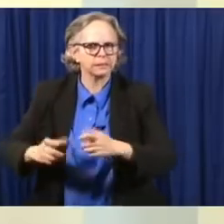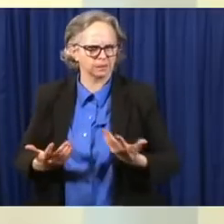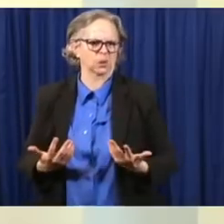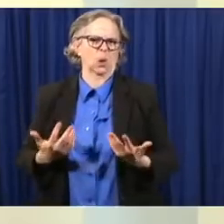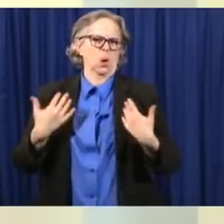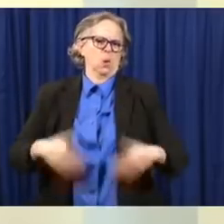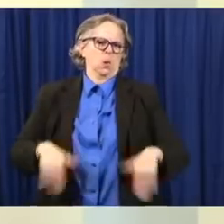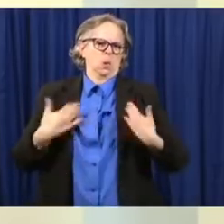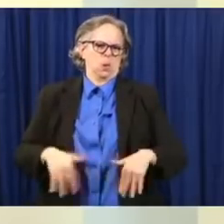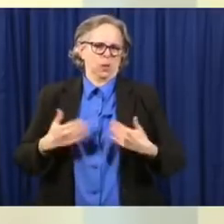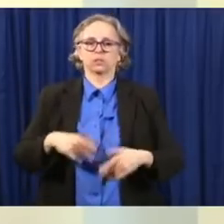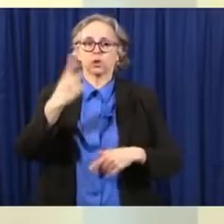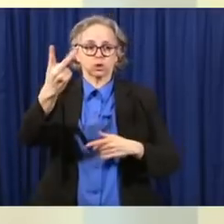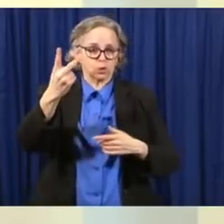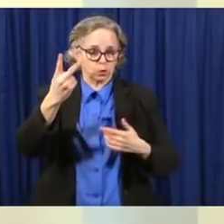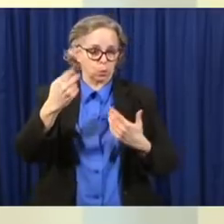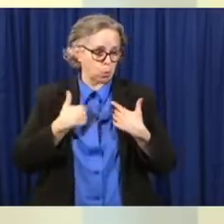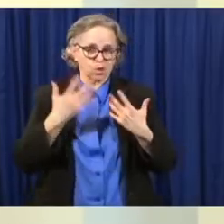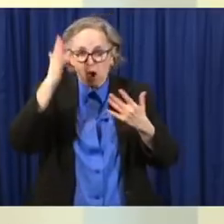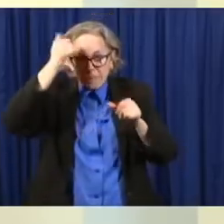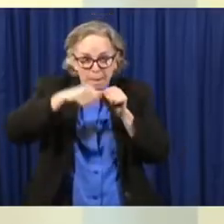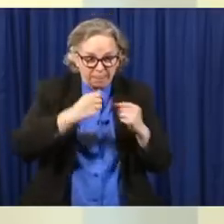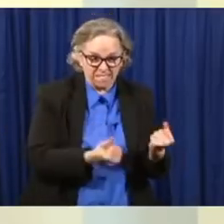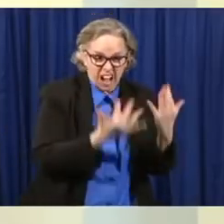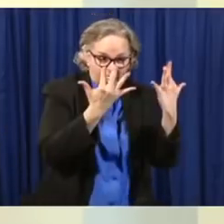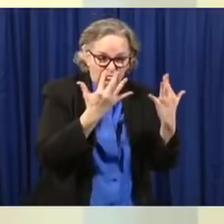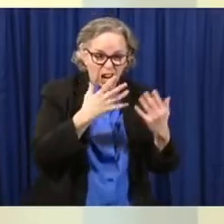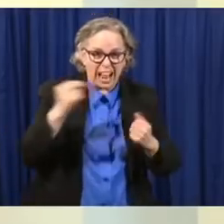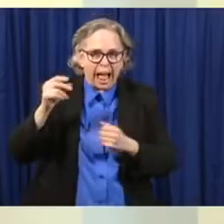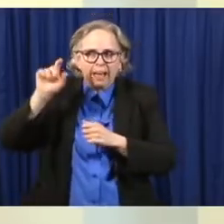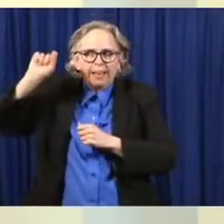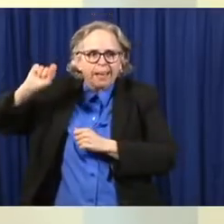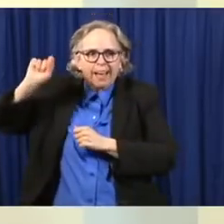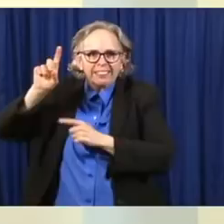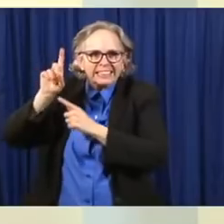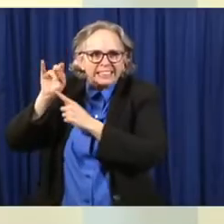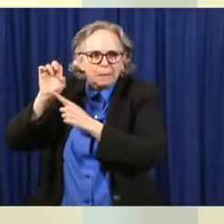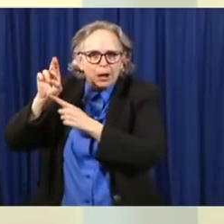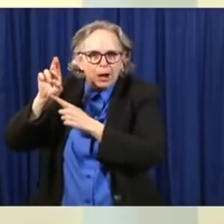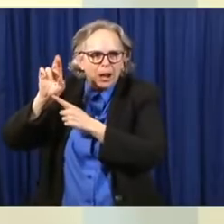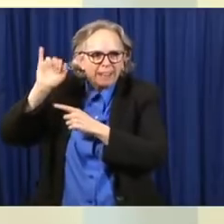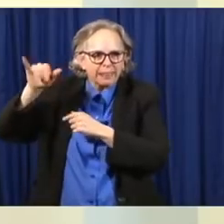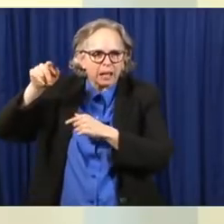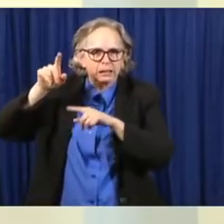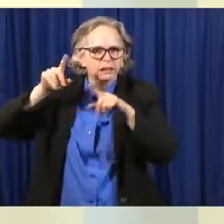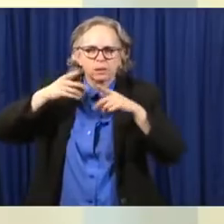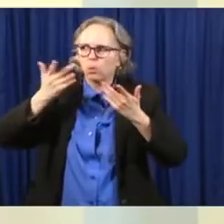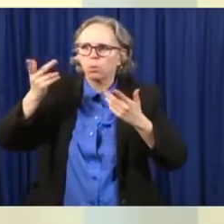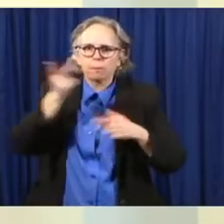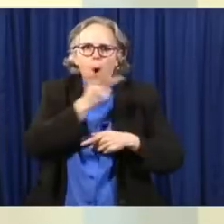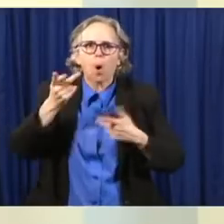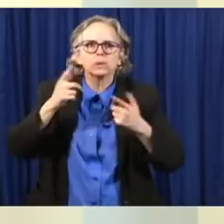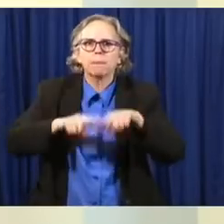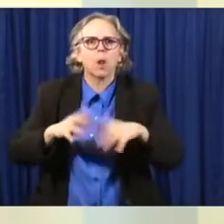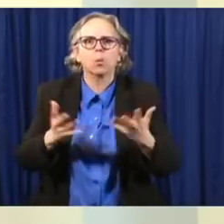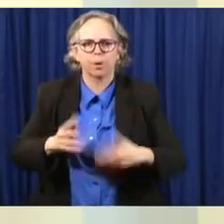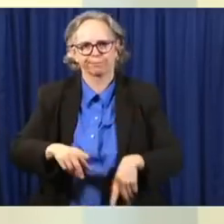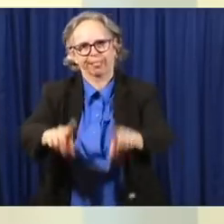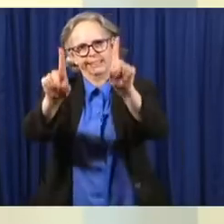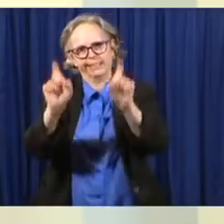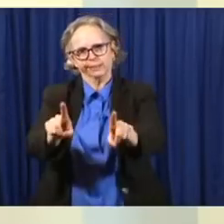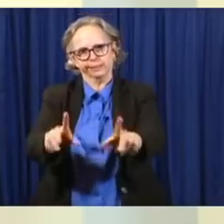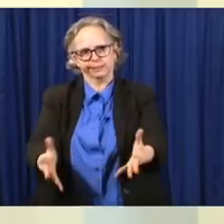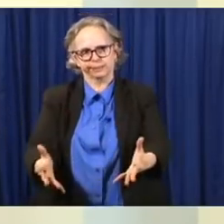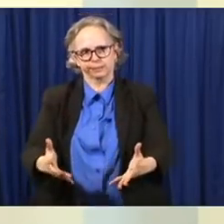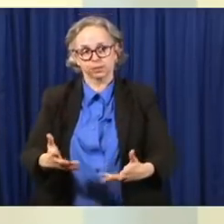our ability to manage the fires, and that's all based on testing. So more tests equals better